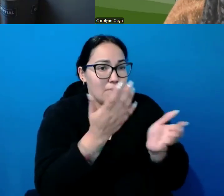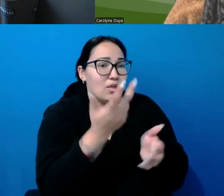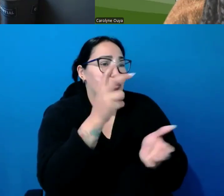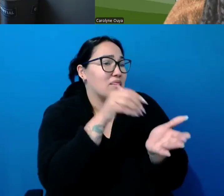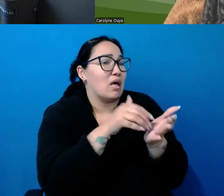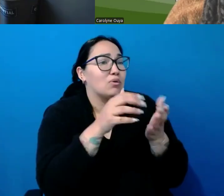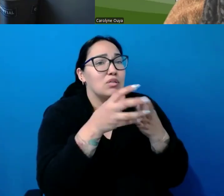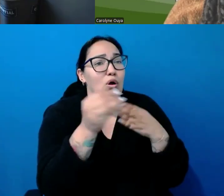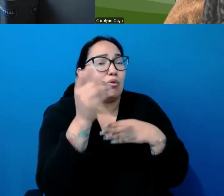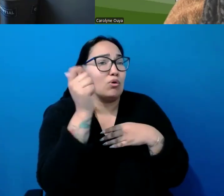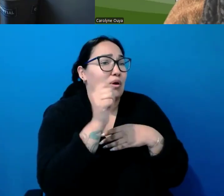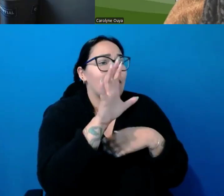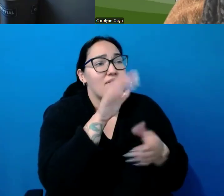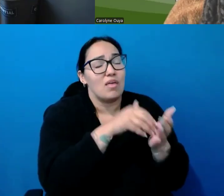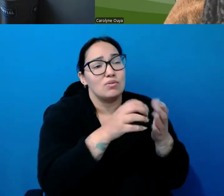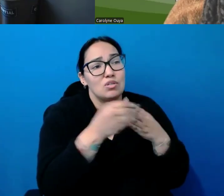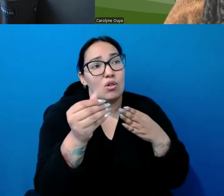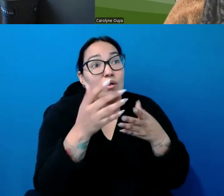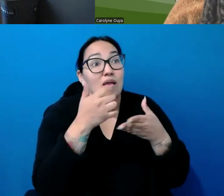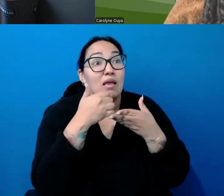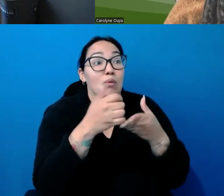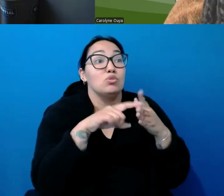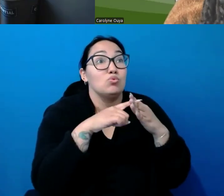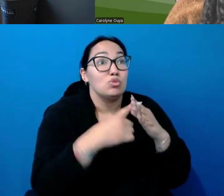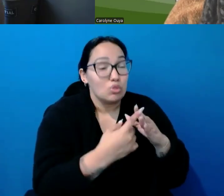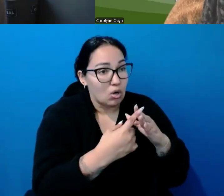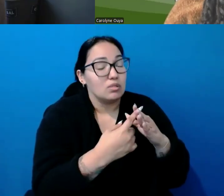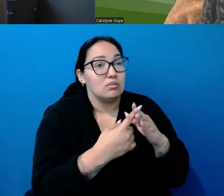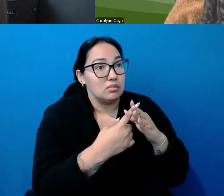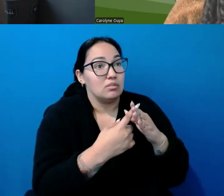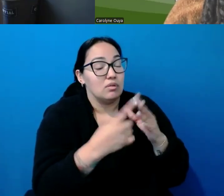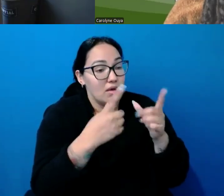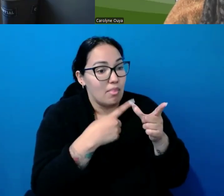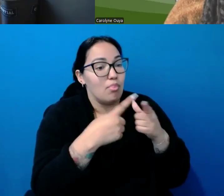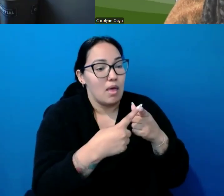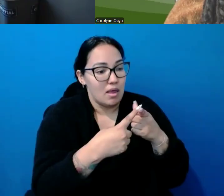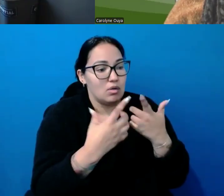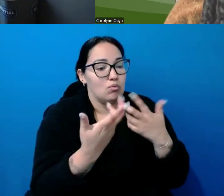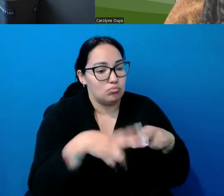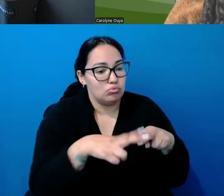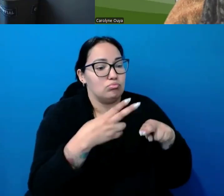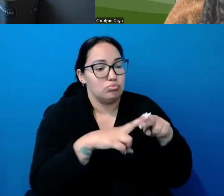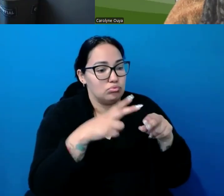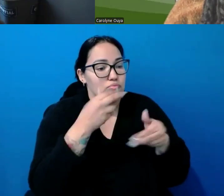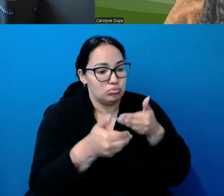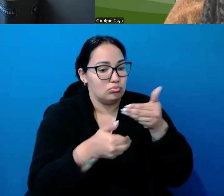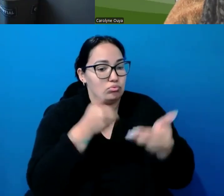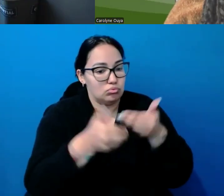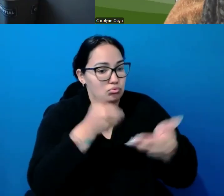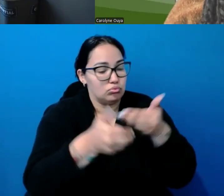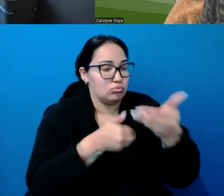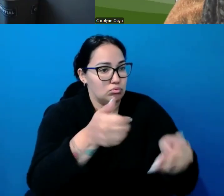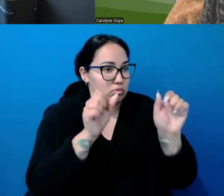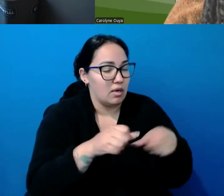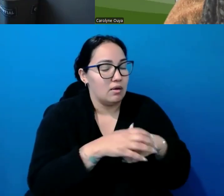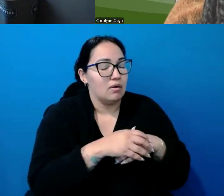$3,000 grant, a $5,000 grant, it helps you start somewhere and you start to build momentum. But eventually,